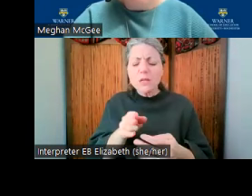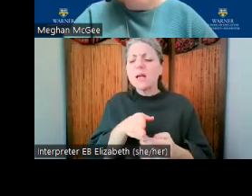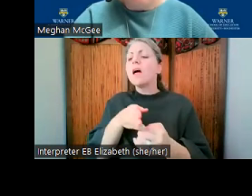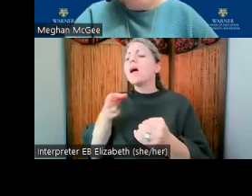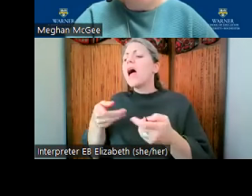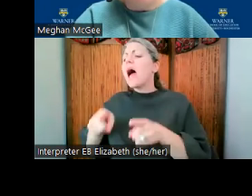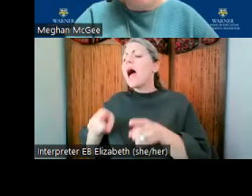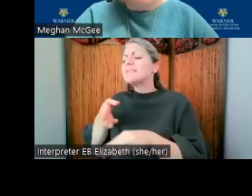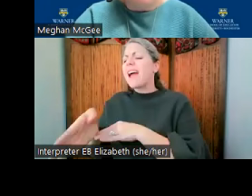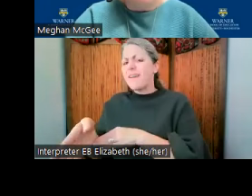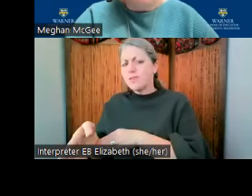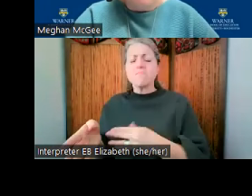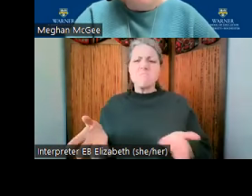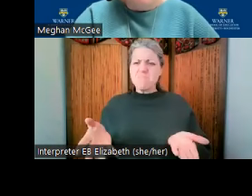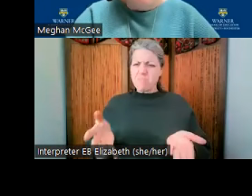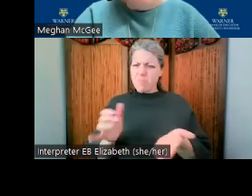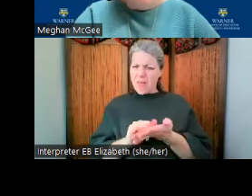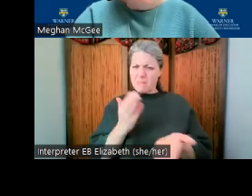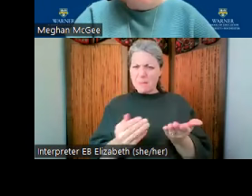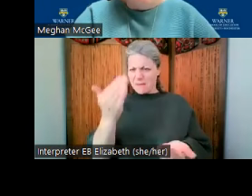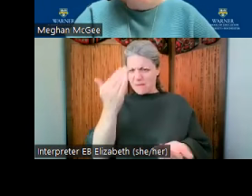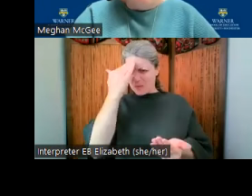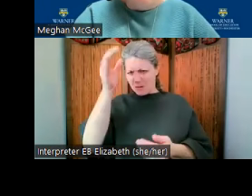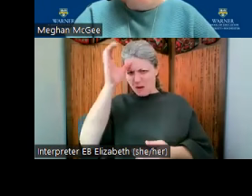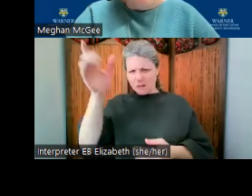pretty familiar information.